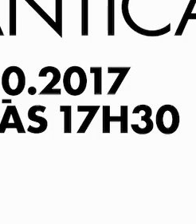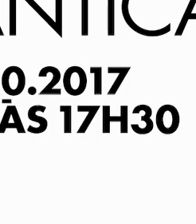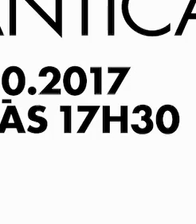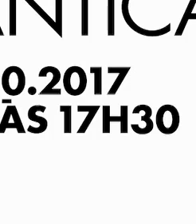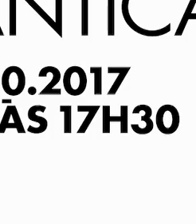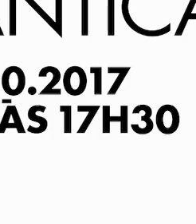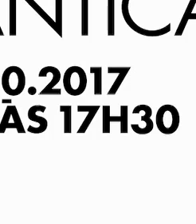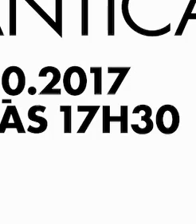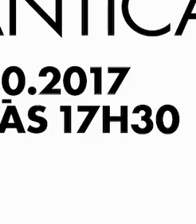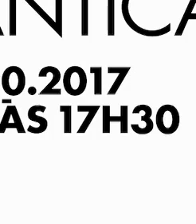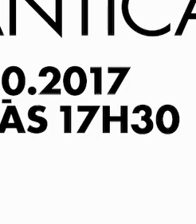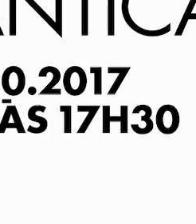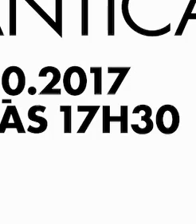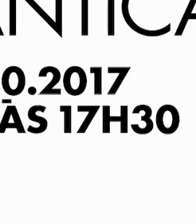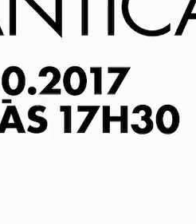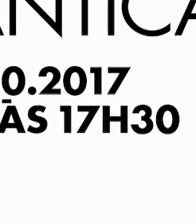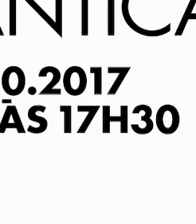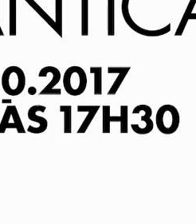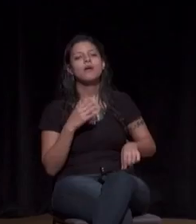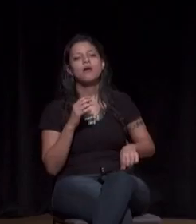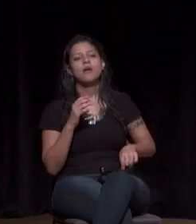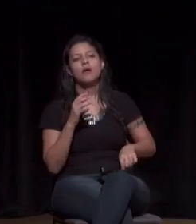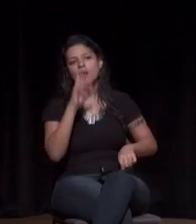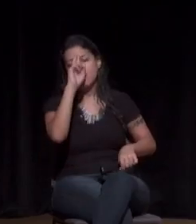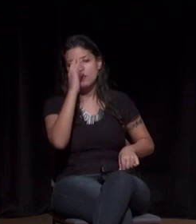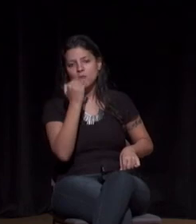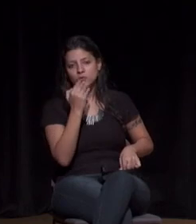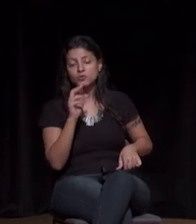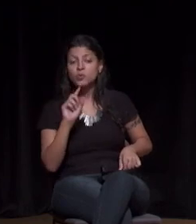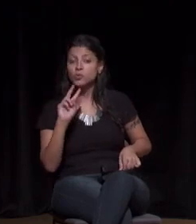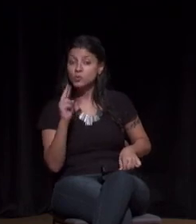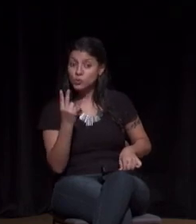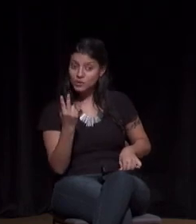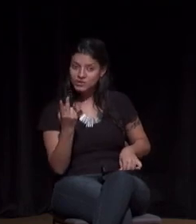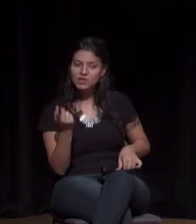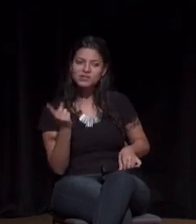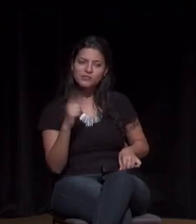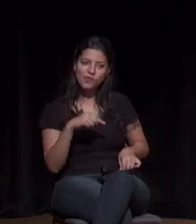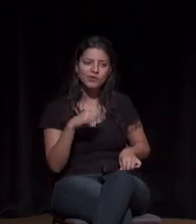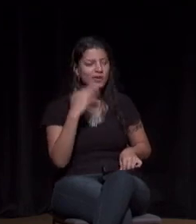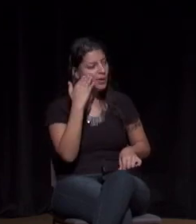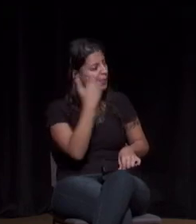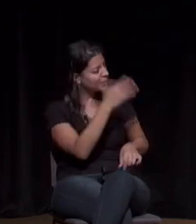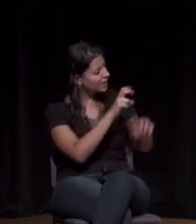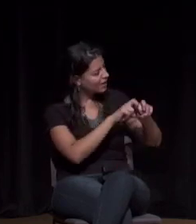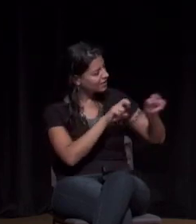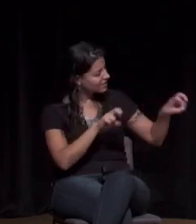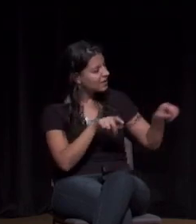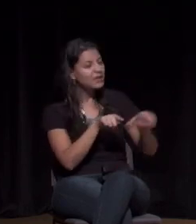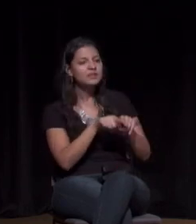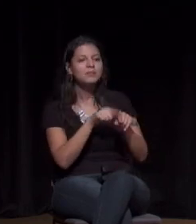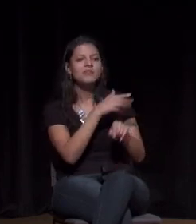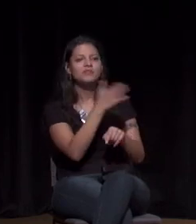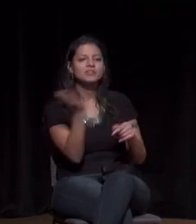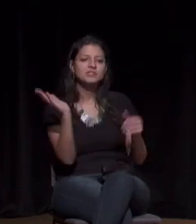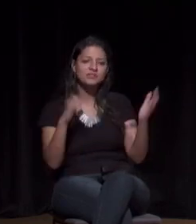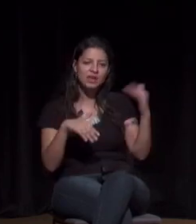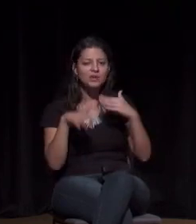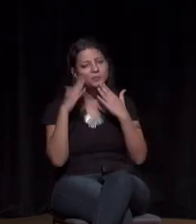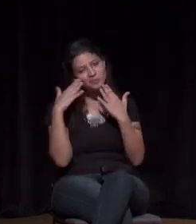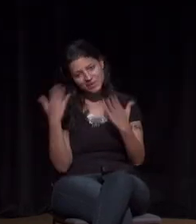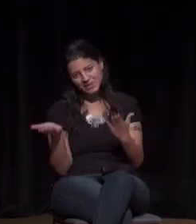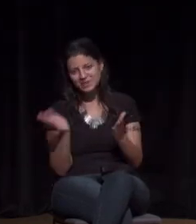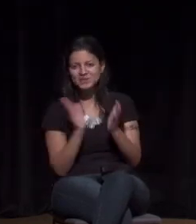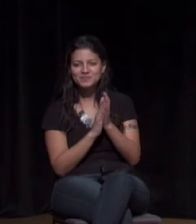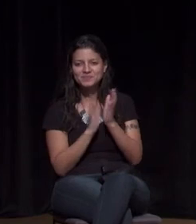para o almoço. Nós retomamos às 14 horas e eu gostaria de agradecer a participação de todos os palestrantes e a participação de vocês. Obrigado.